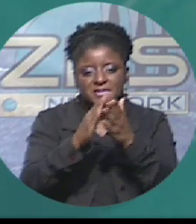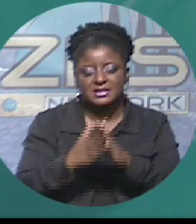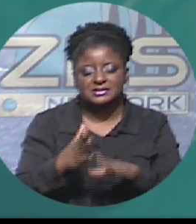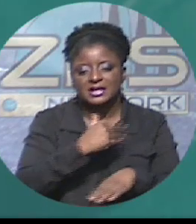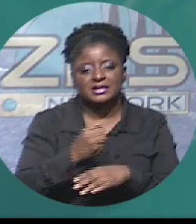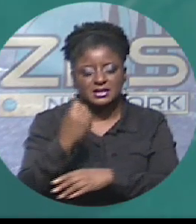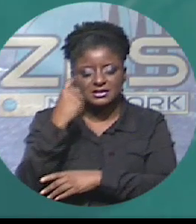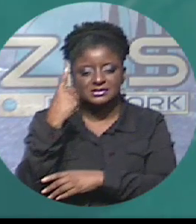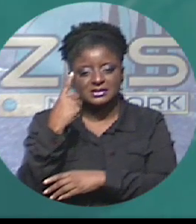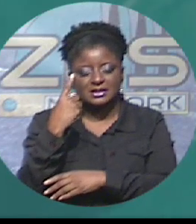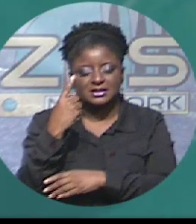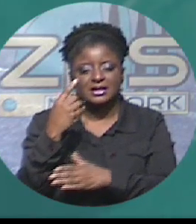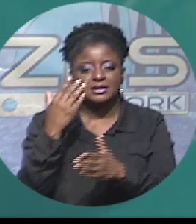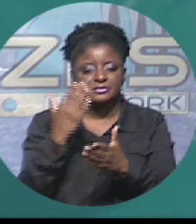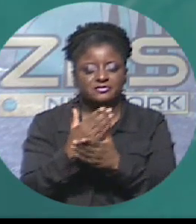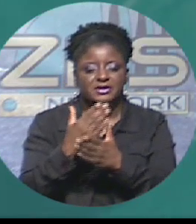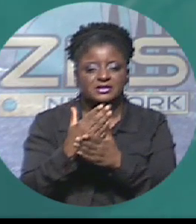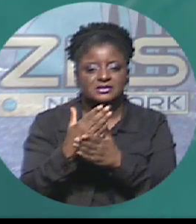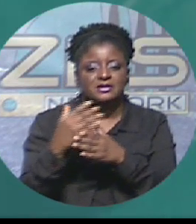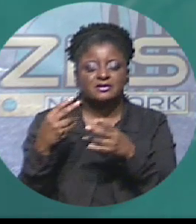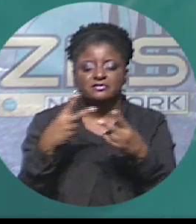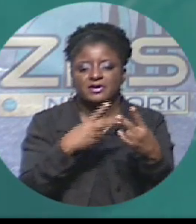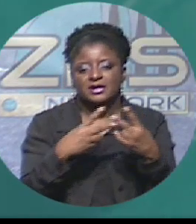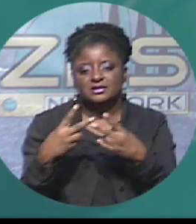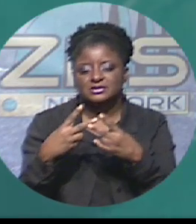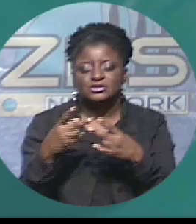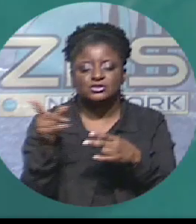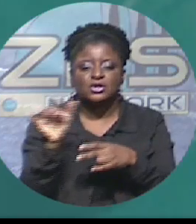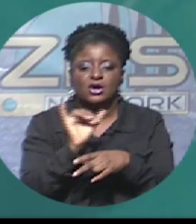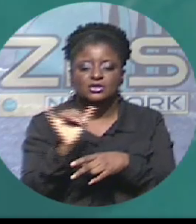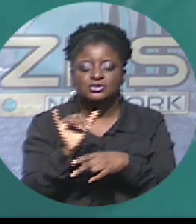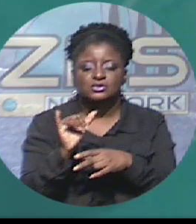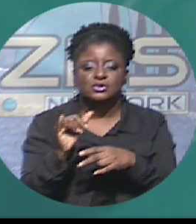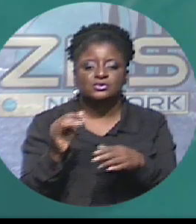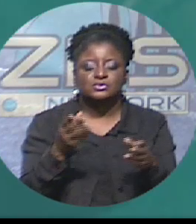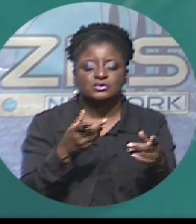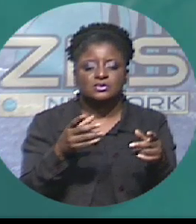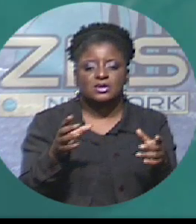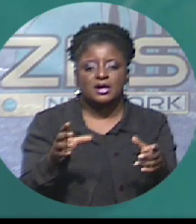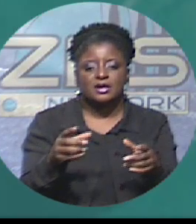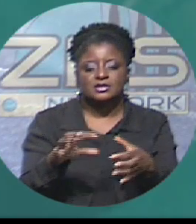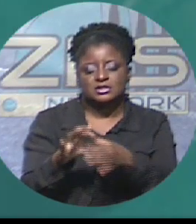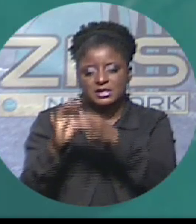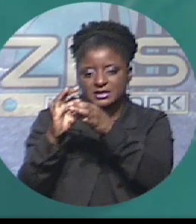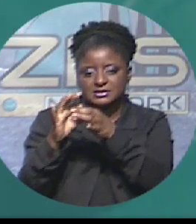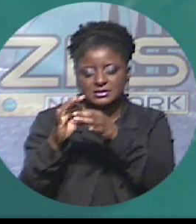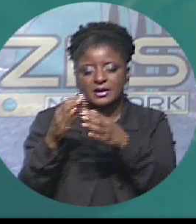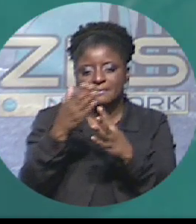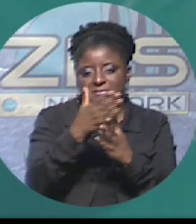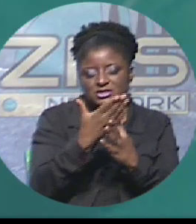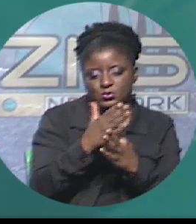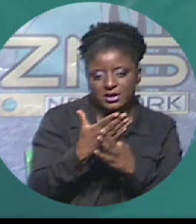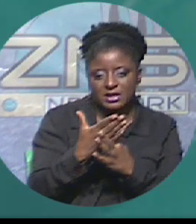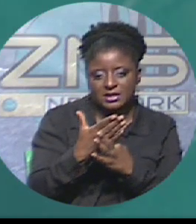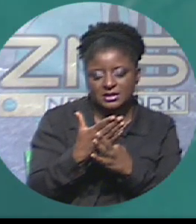extremism. As country coordinator for the Bahamas, Moss will serve as a link between the PAN Commonwealth and regional CPAN